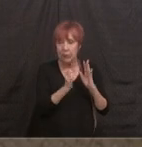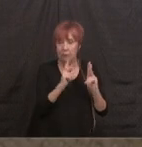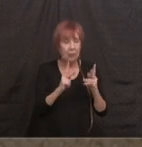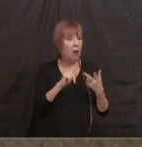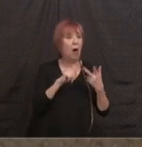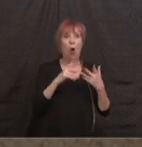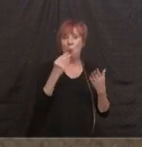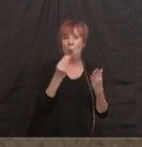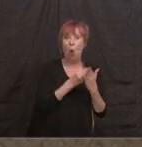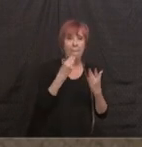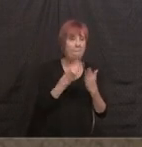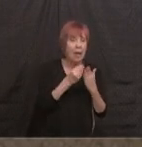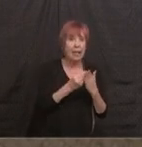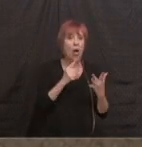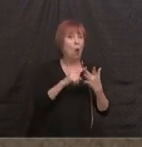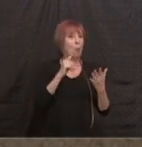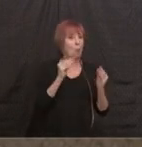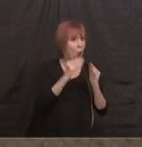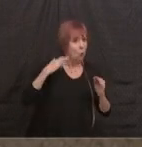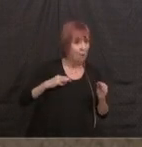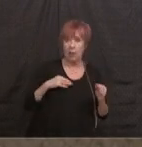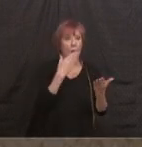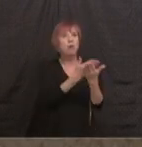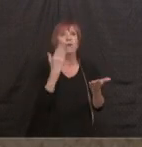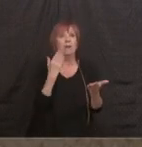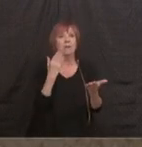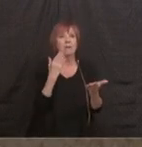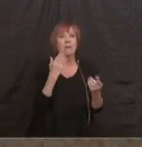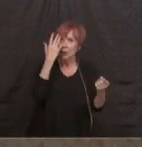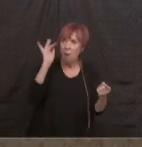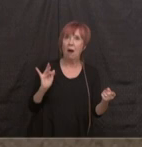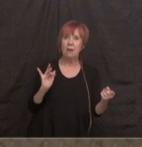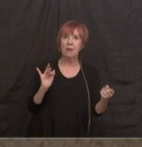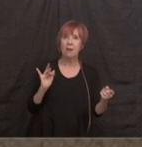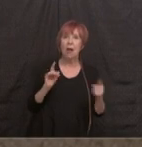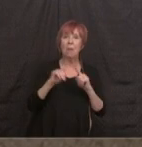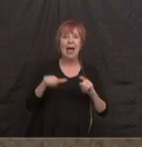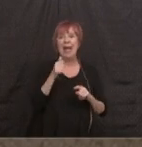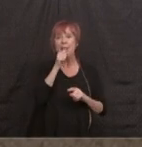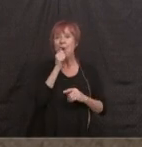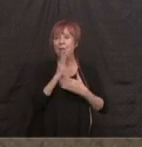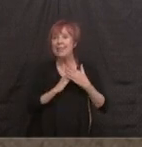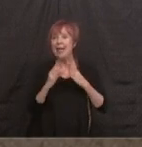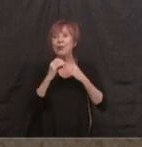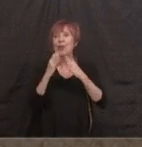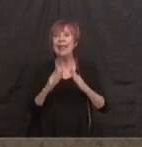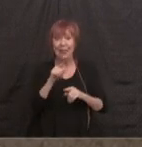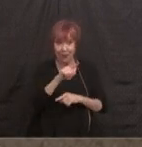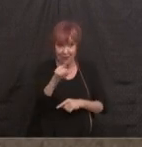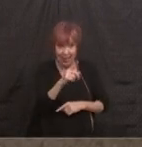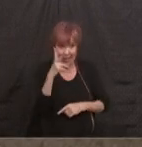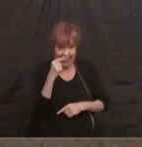win bigger market share. That is all demonstrably true. So it is smart. But any private sector leader listening to me right now, I want to tell you